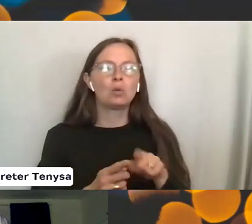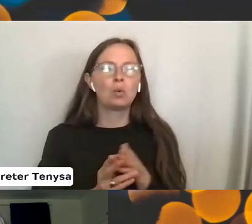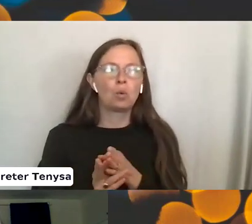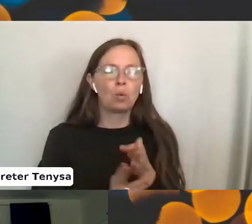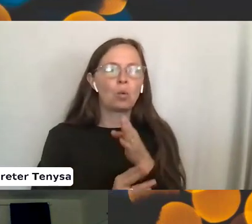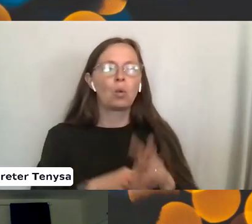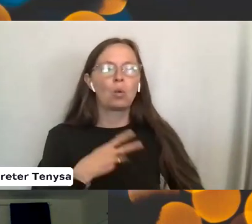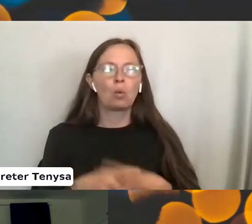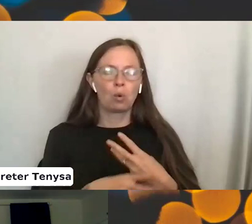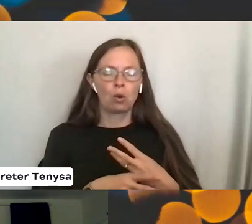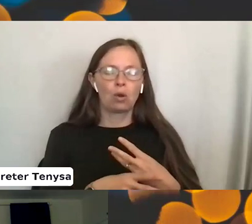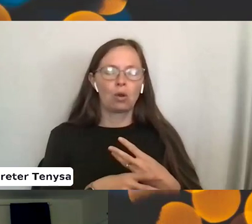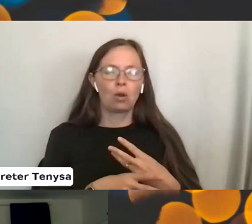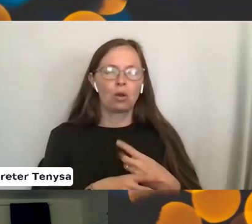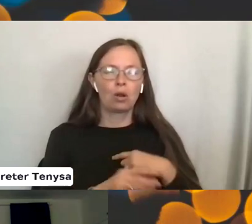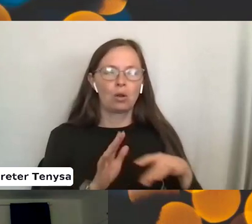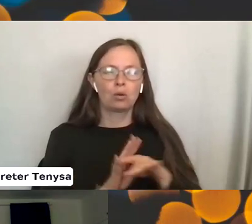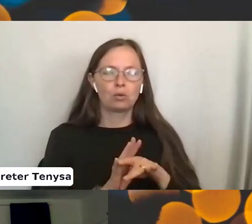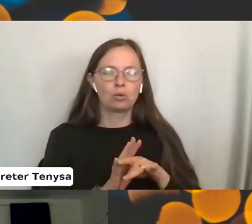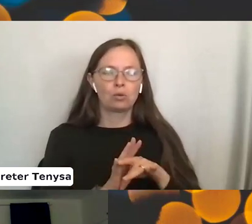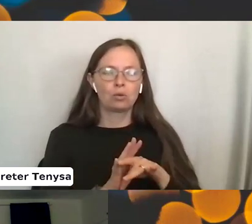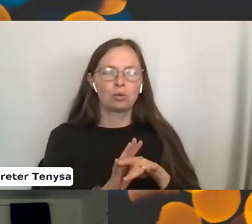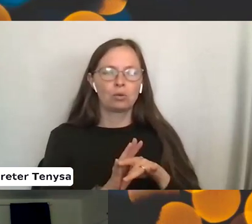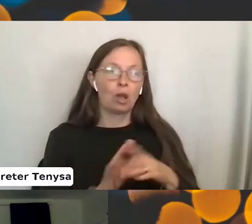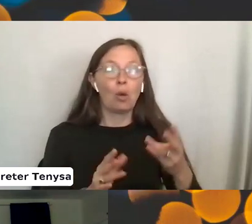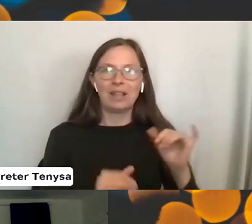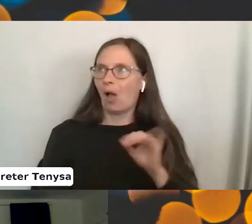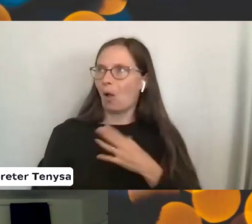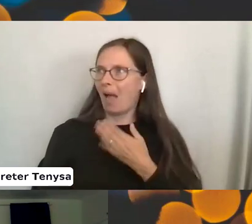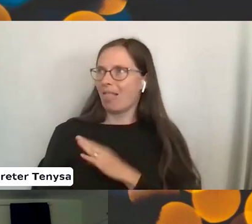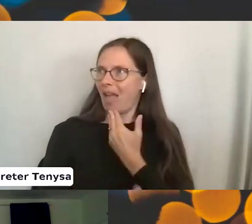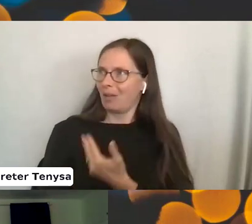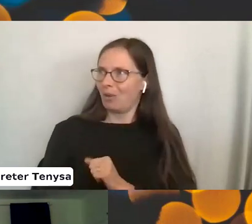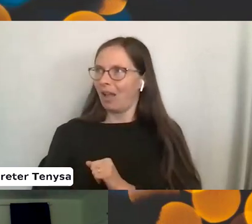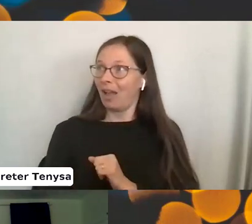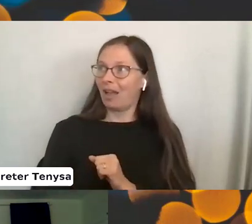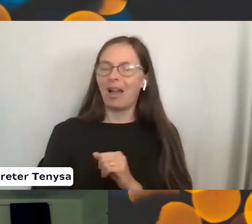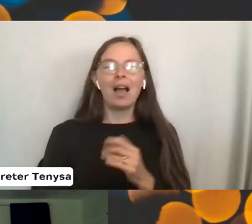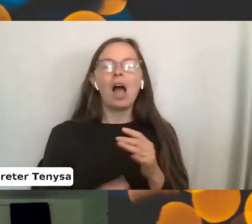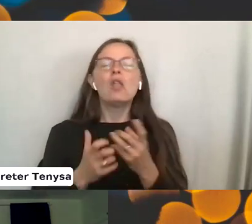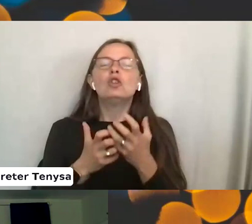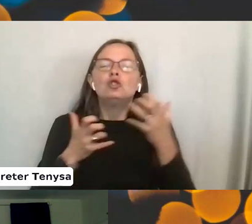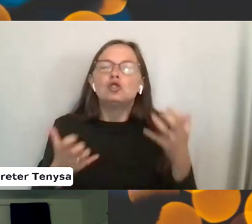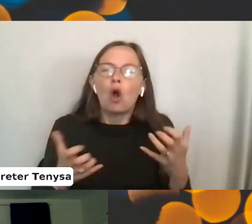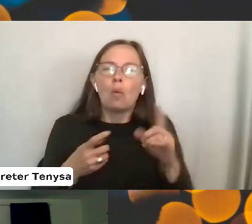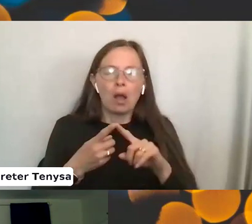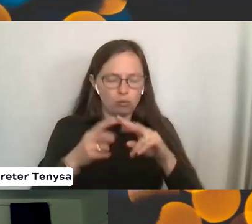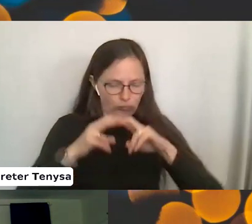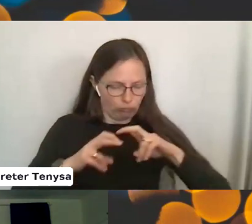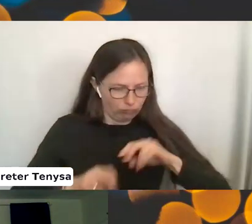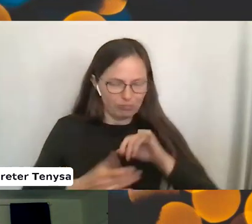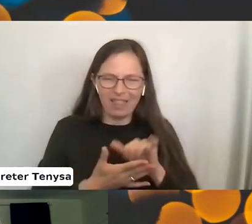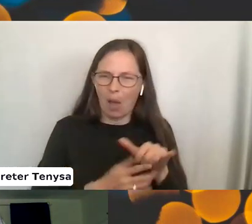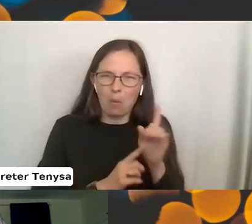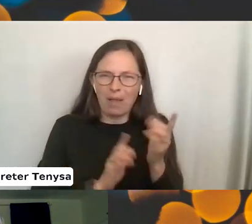was choosing to in that moment was going, oh my God, thank you so much. Like it's so much to unpack in this one little